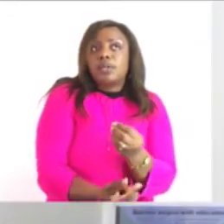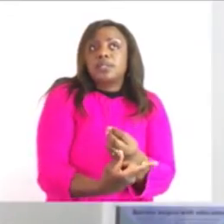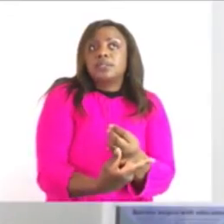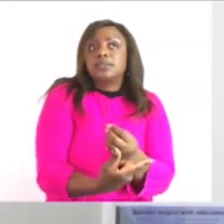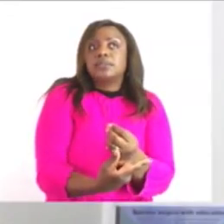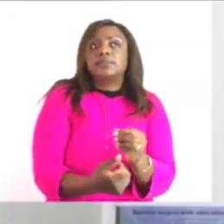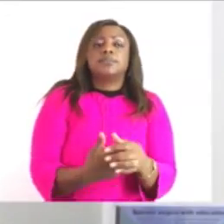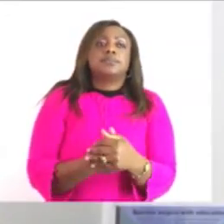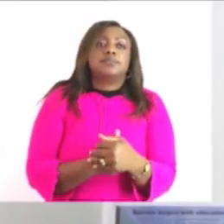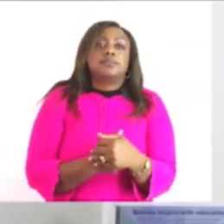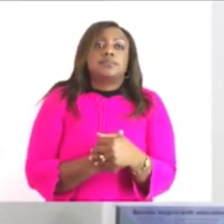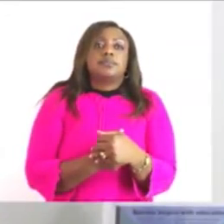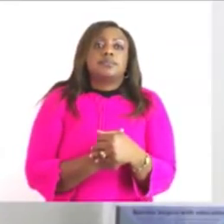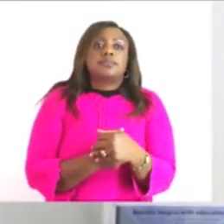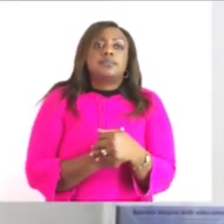um